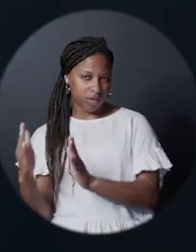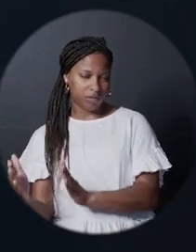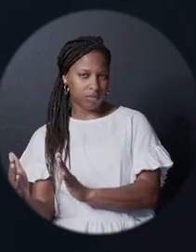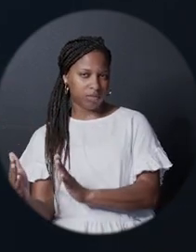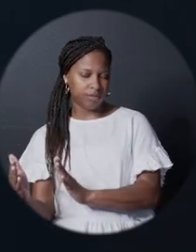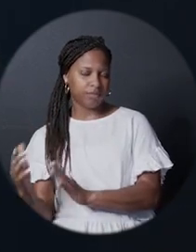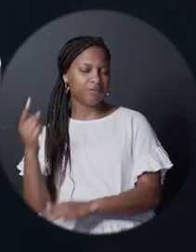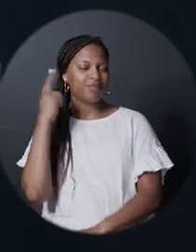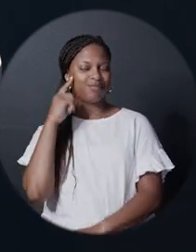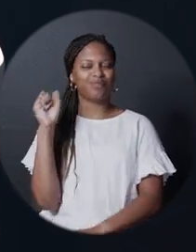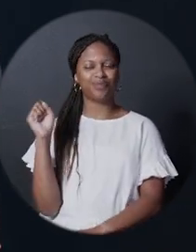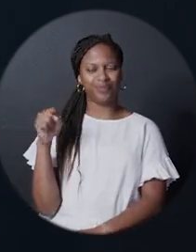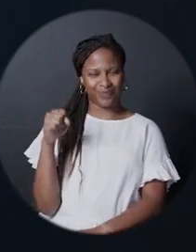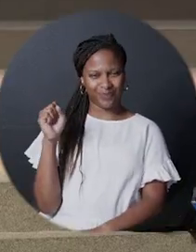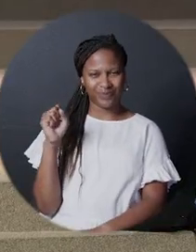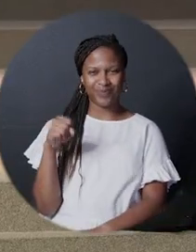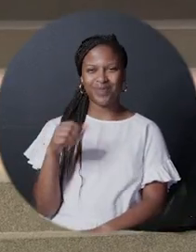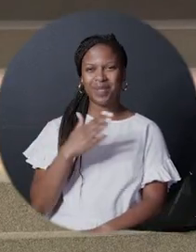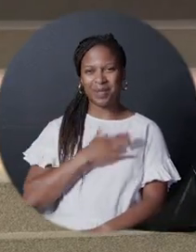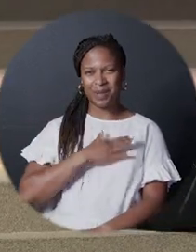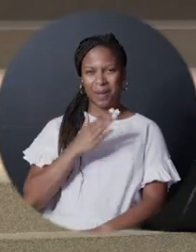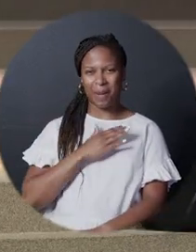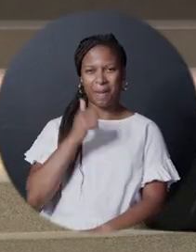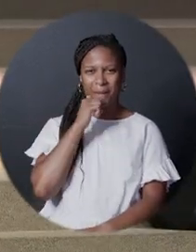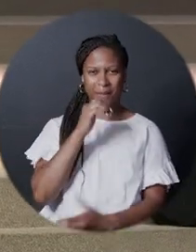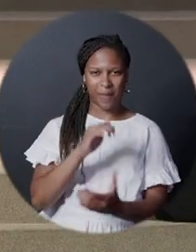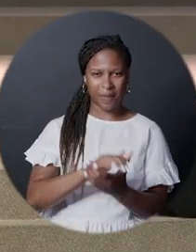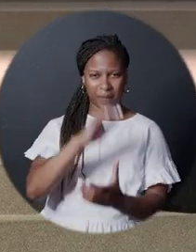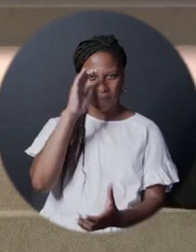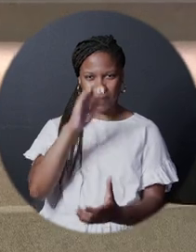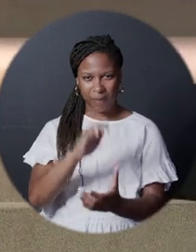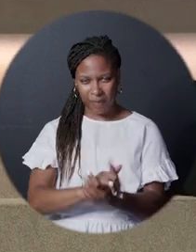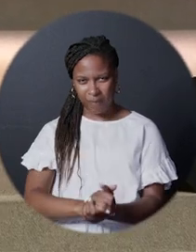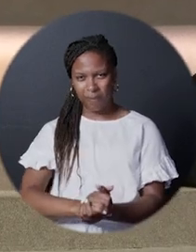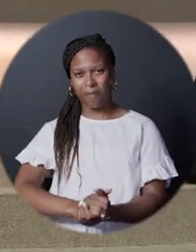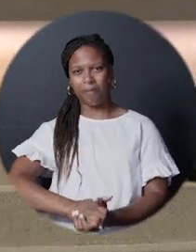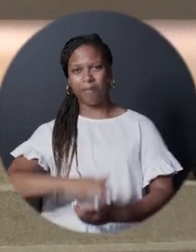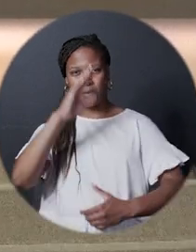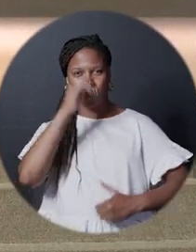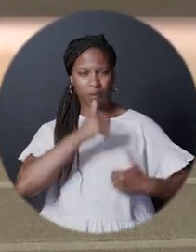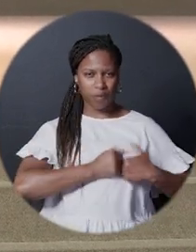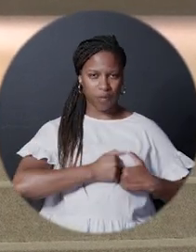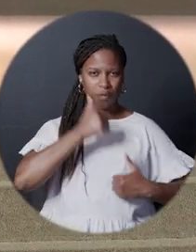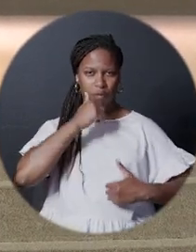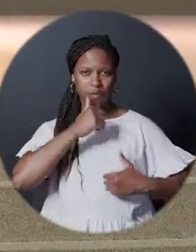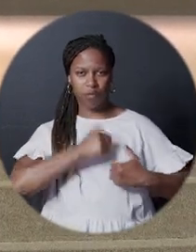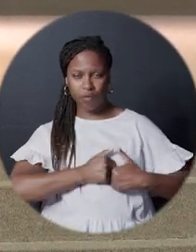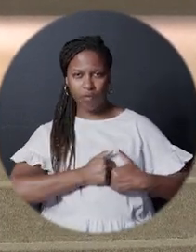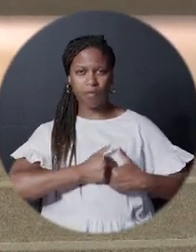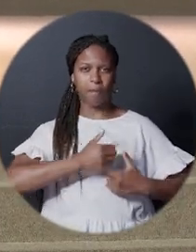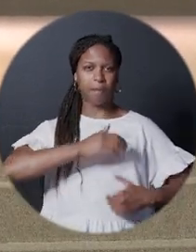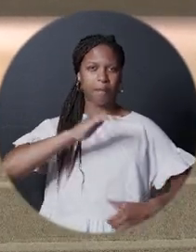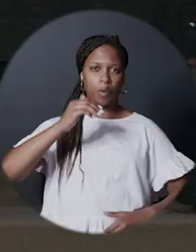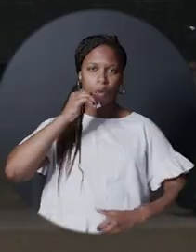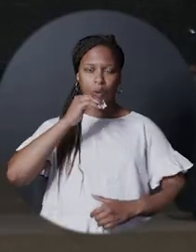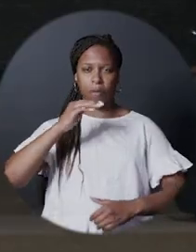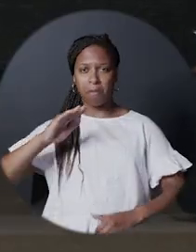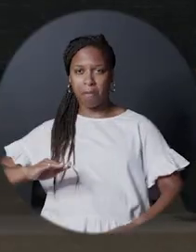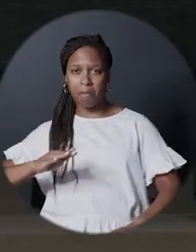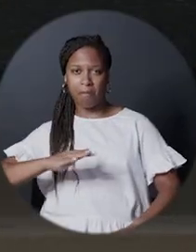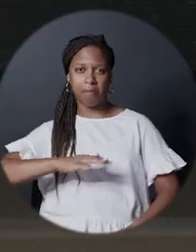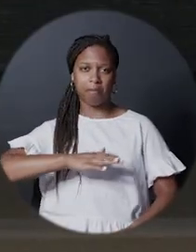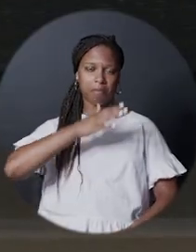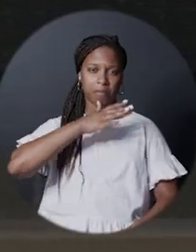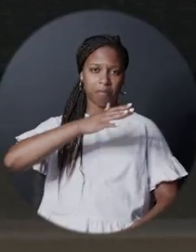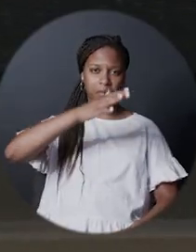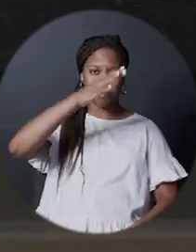for. We start thinking, yep, my spouse, my girlfriend, my boyfriend, my husband, my wife, my child,